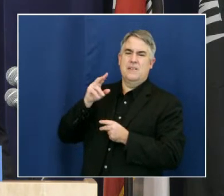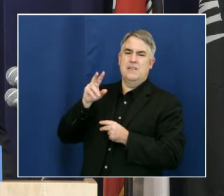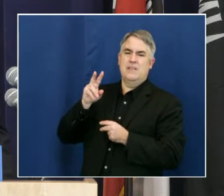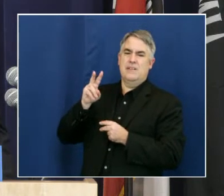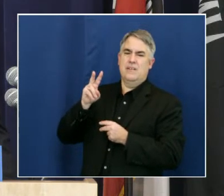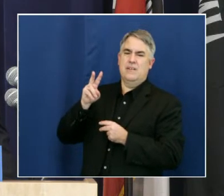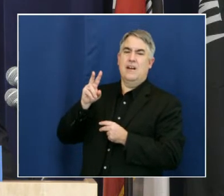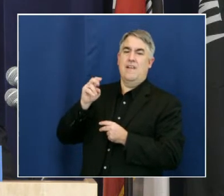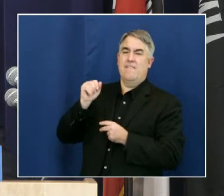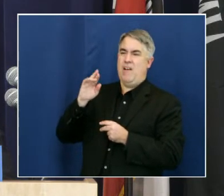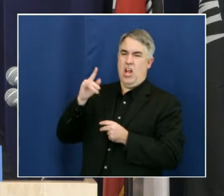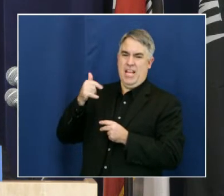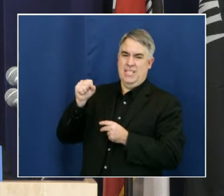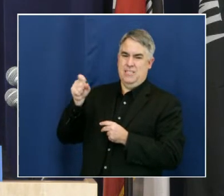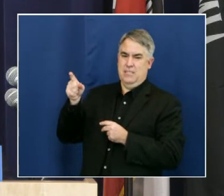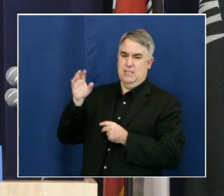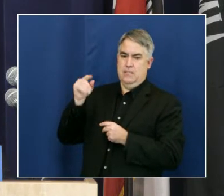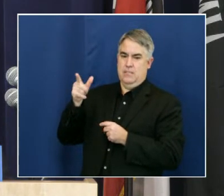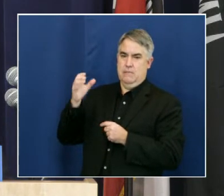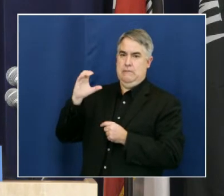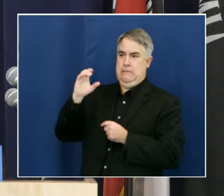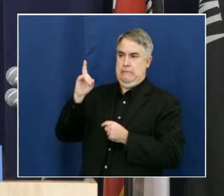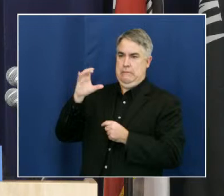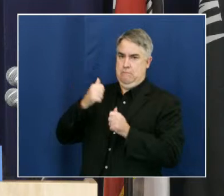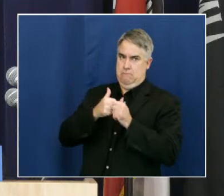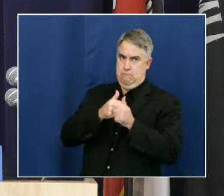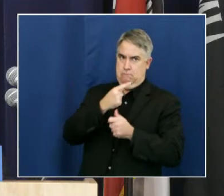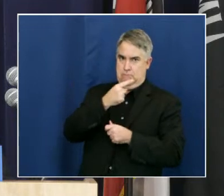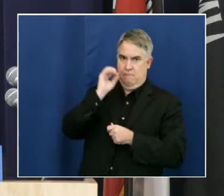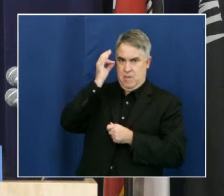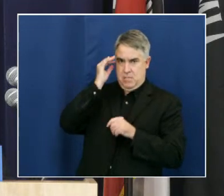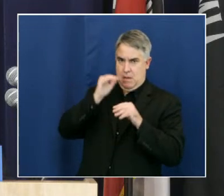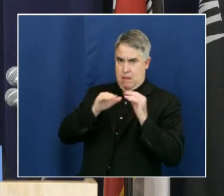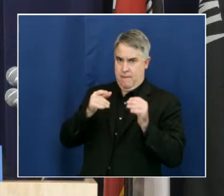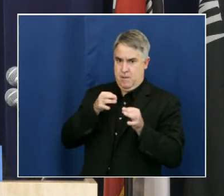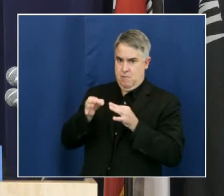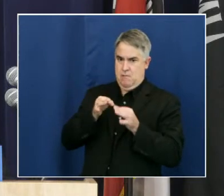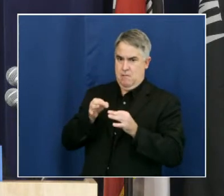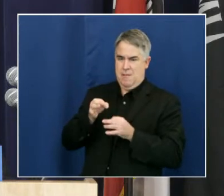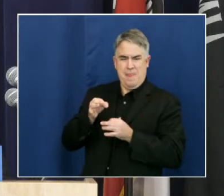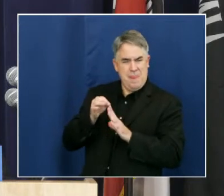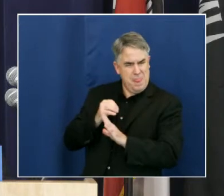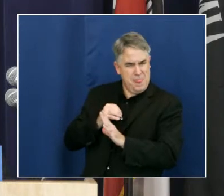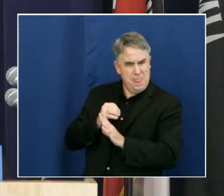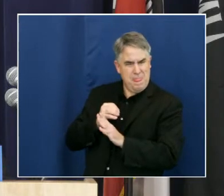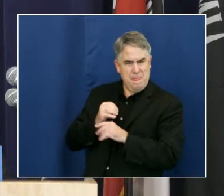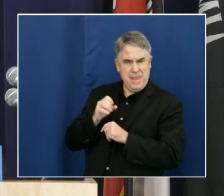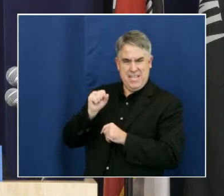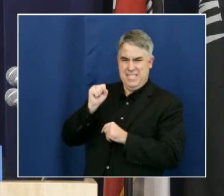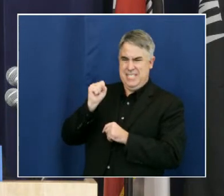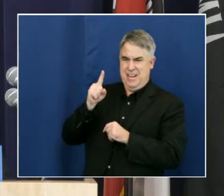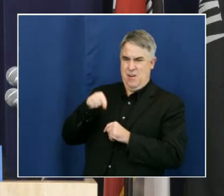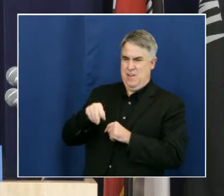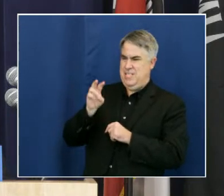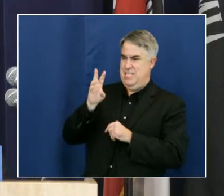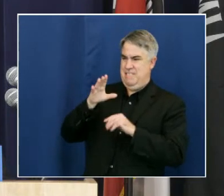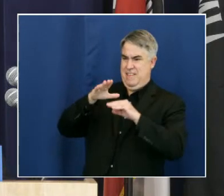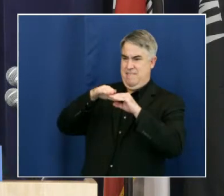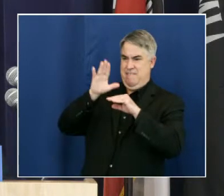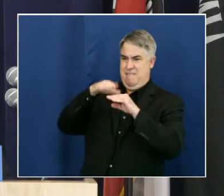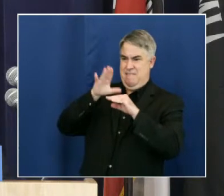the CDC guidelines, but from what I just understood, 65 and older would not be